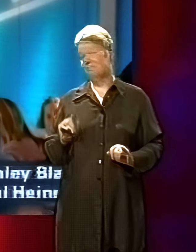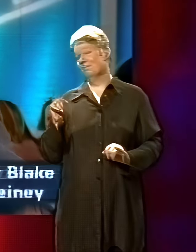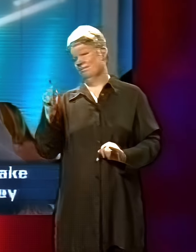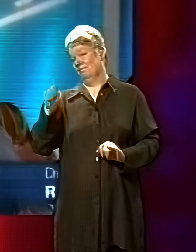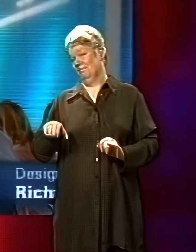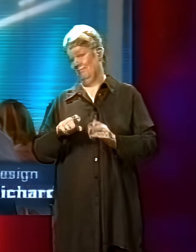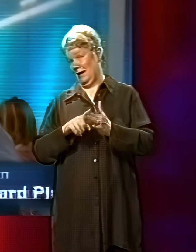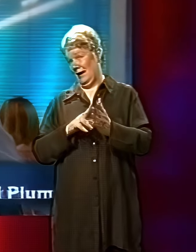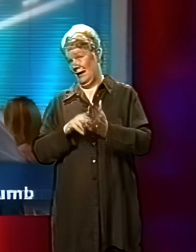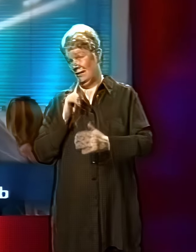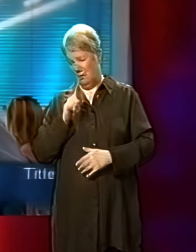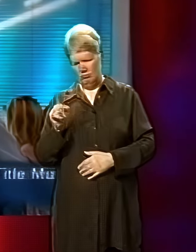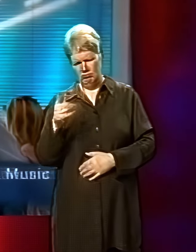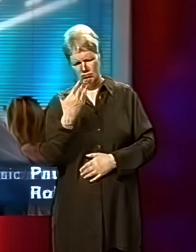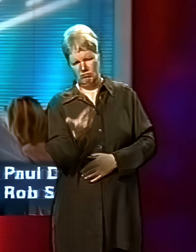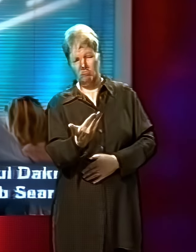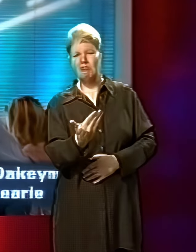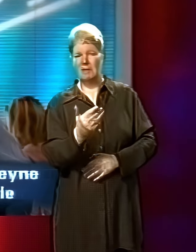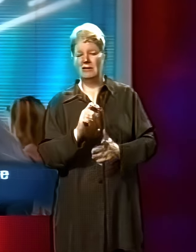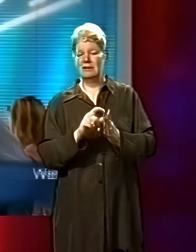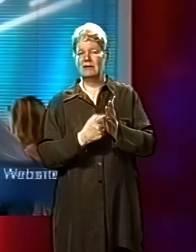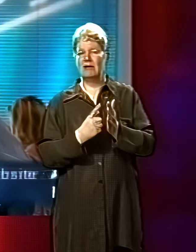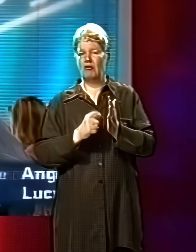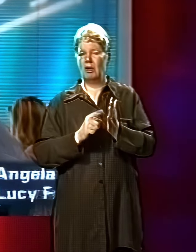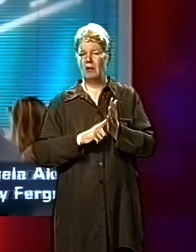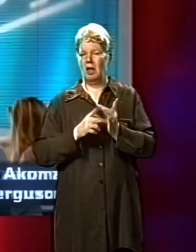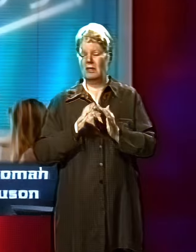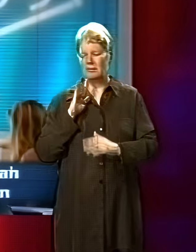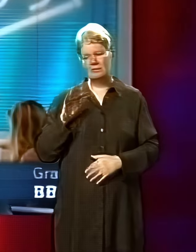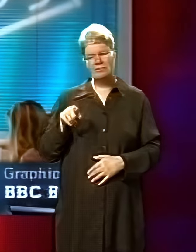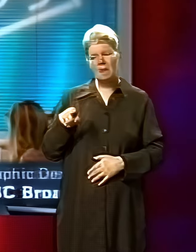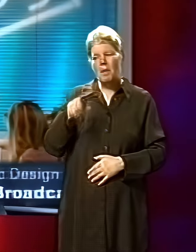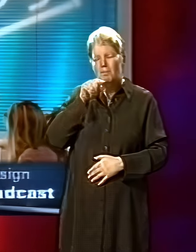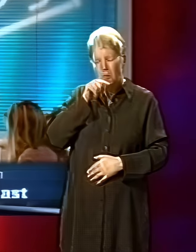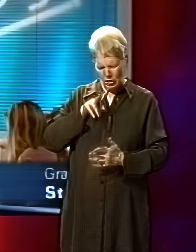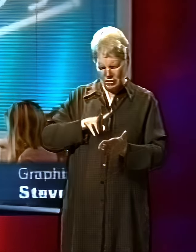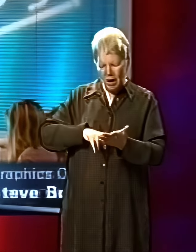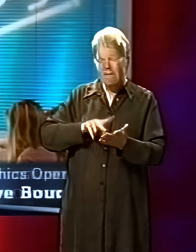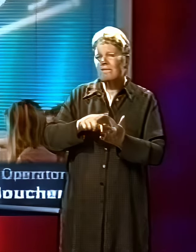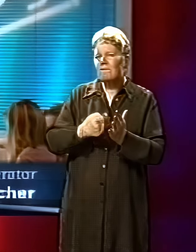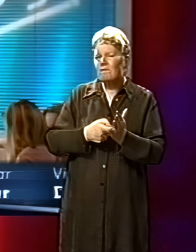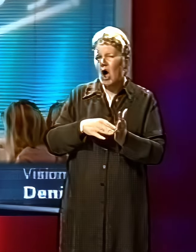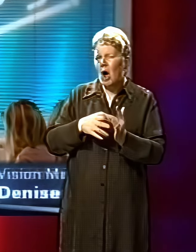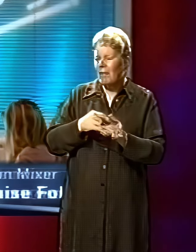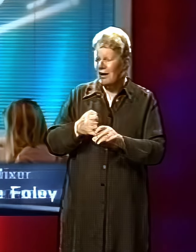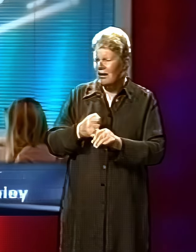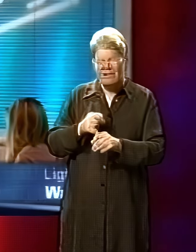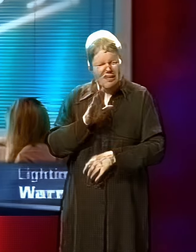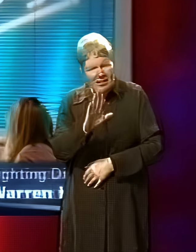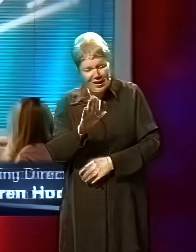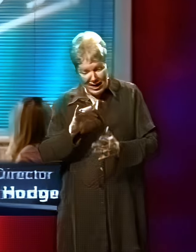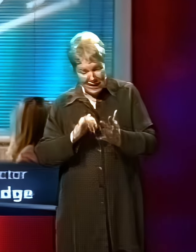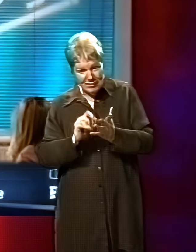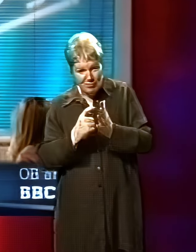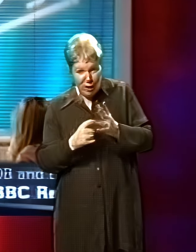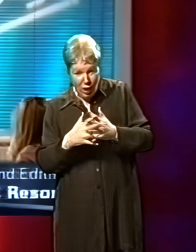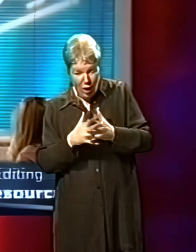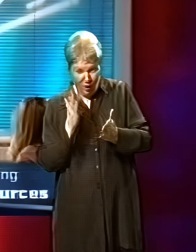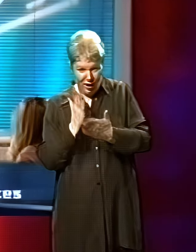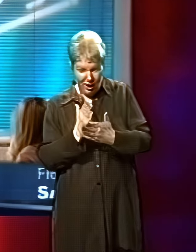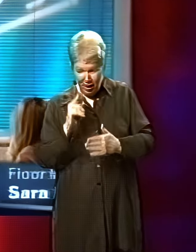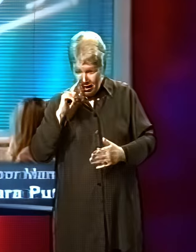direct line was turned down on the policy grounds that birds are classed as vermin. Vermin? Your common sparrow, as was, is now so